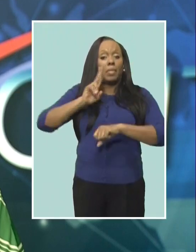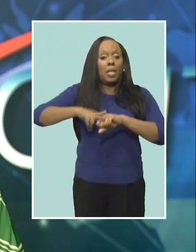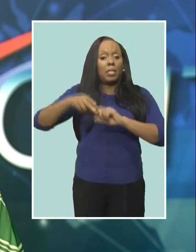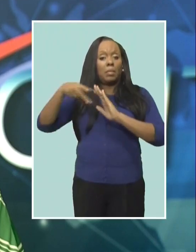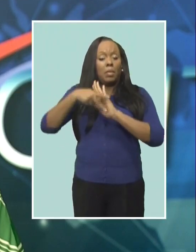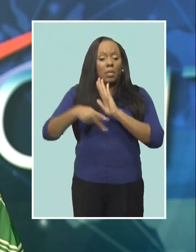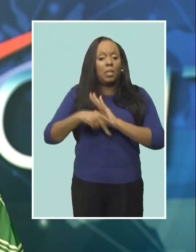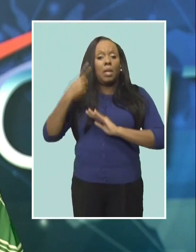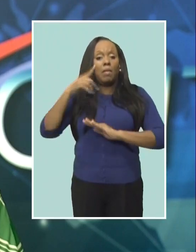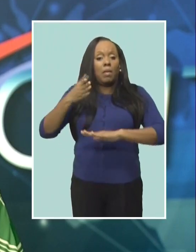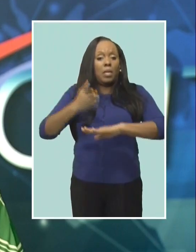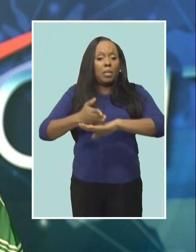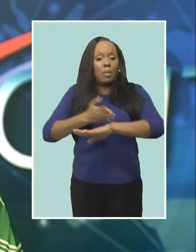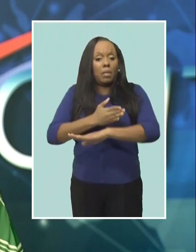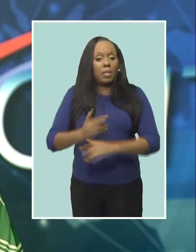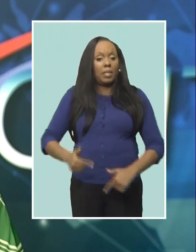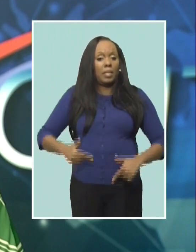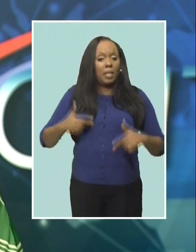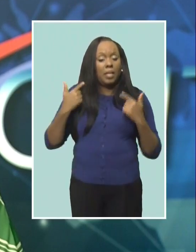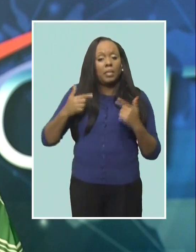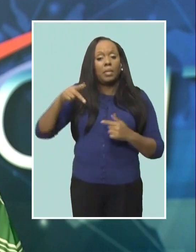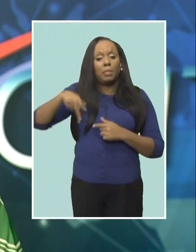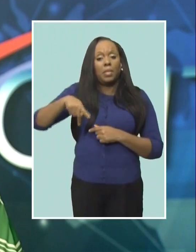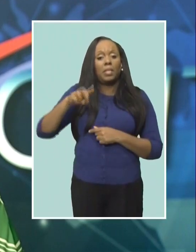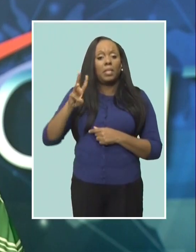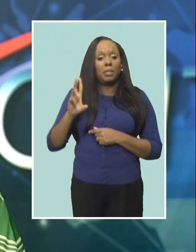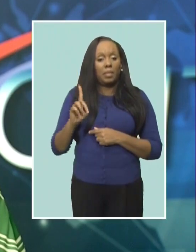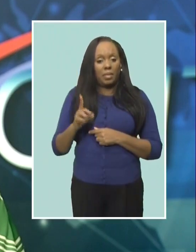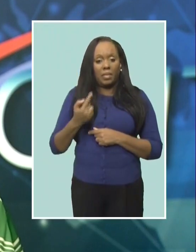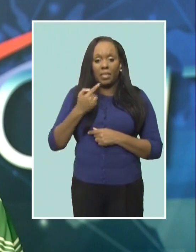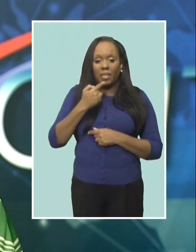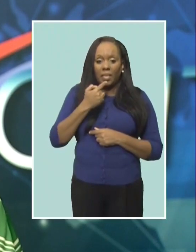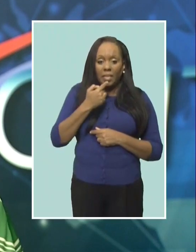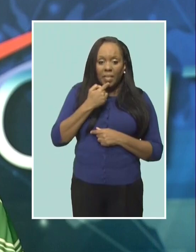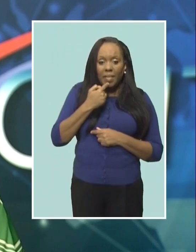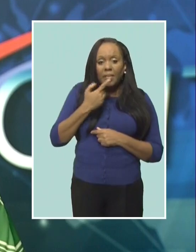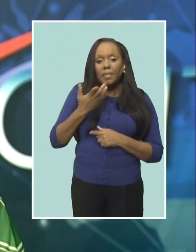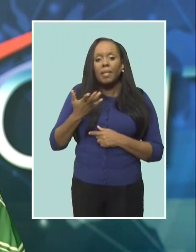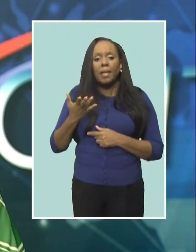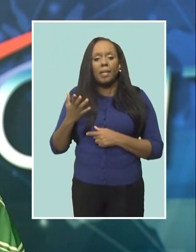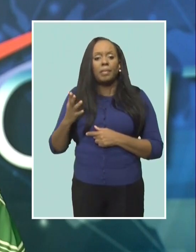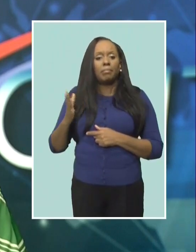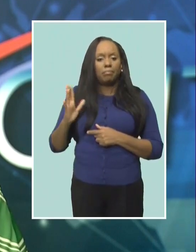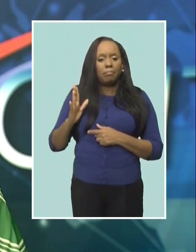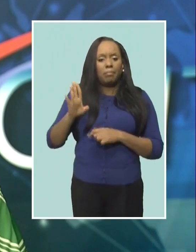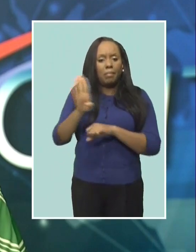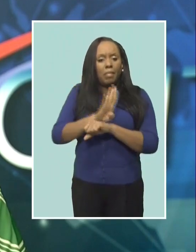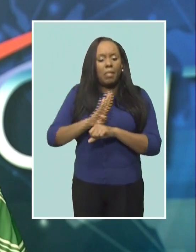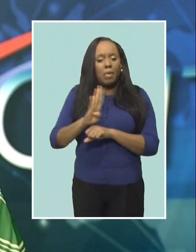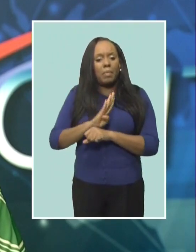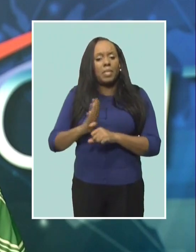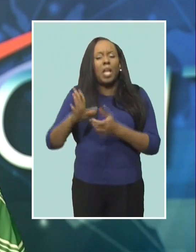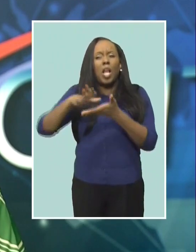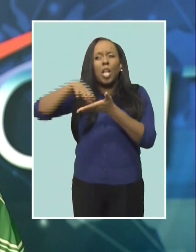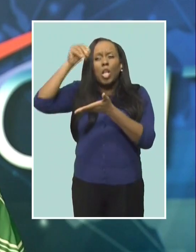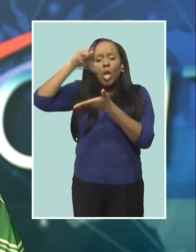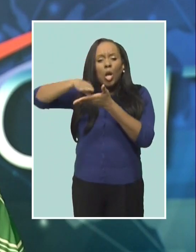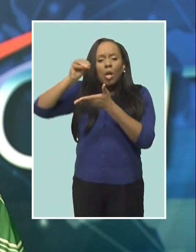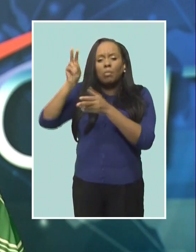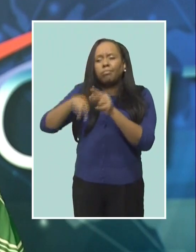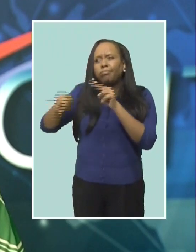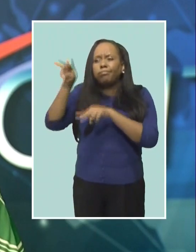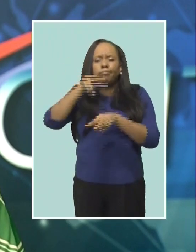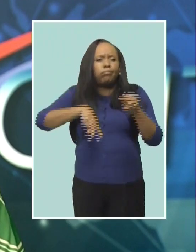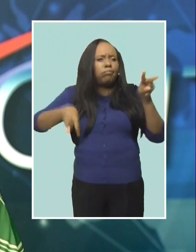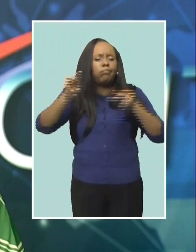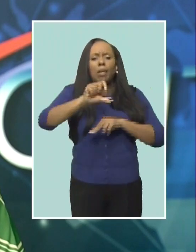National Policy for Improving the Lives of Persons with Disabilities, which he had a hand in developing, Senator Boyce declared that Barbados